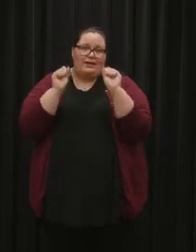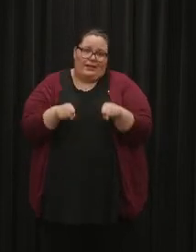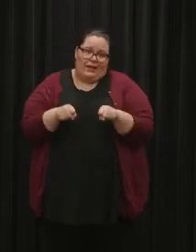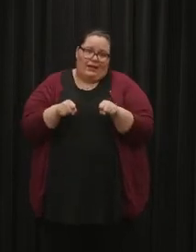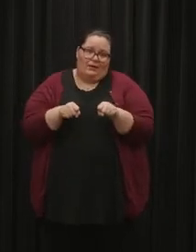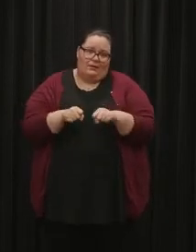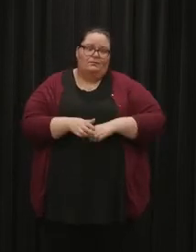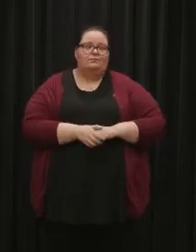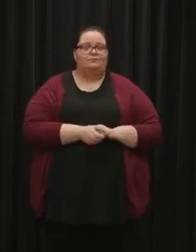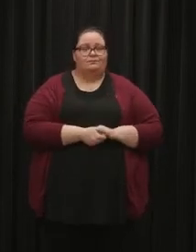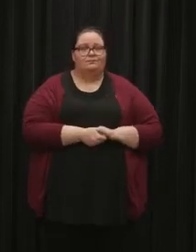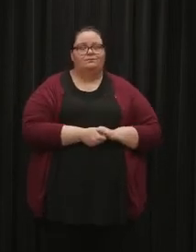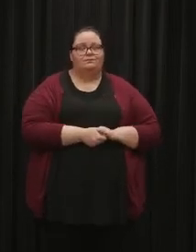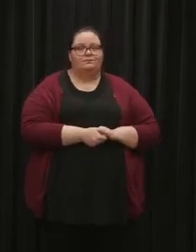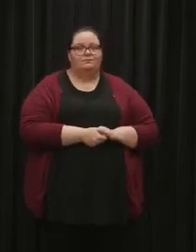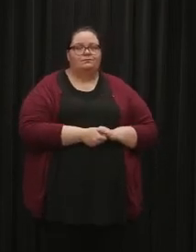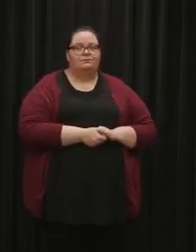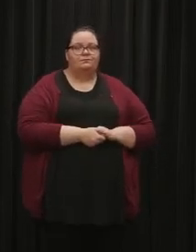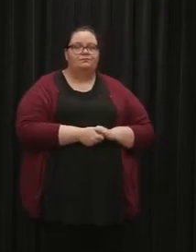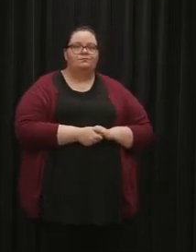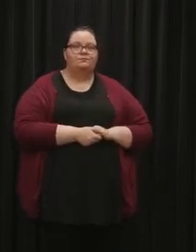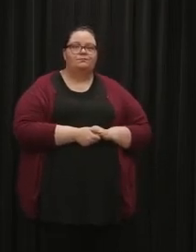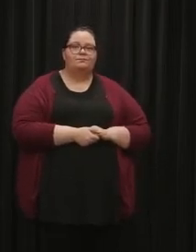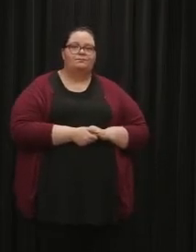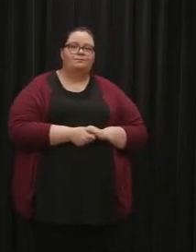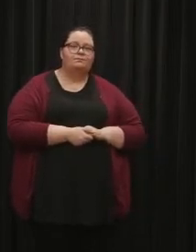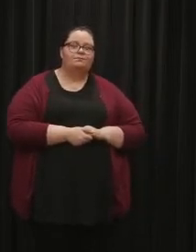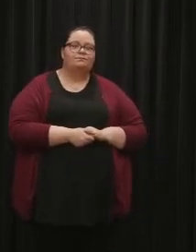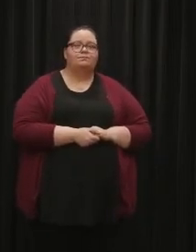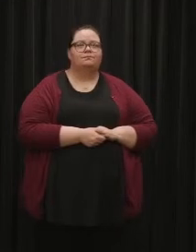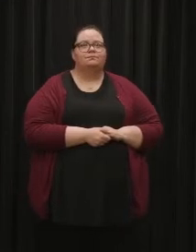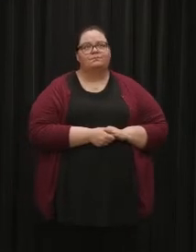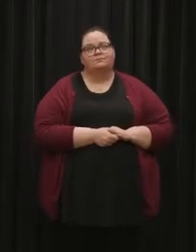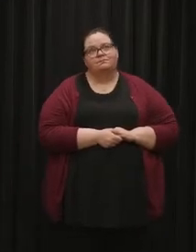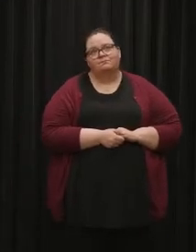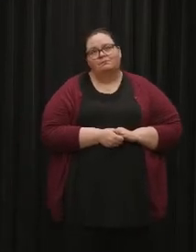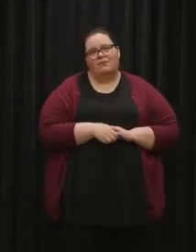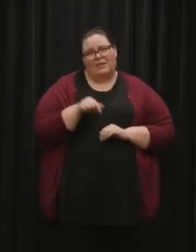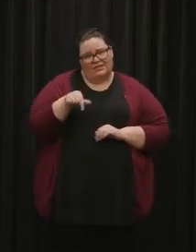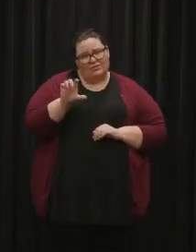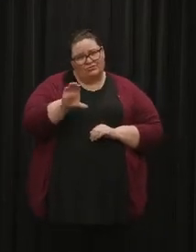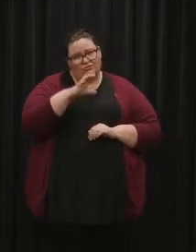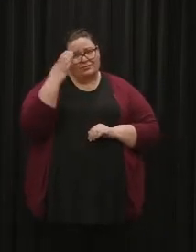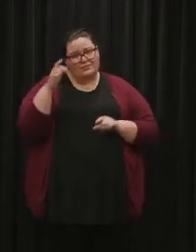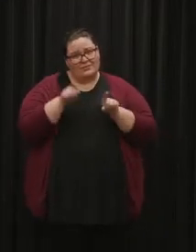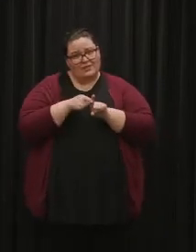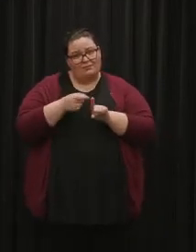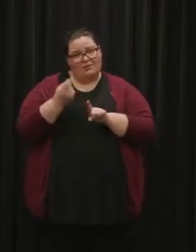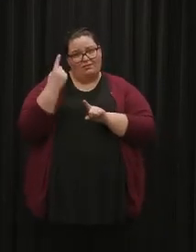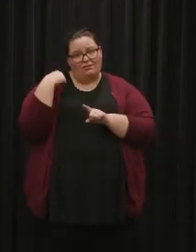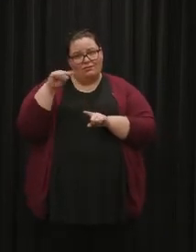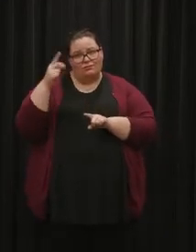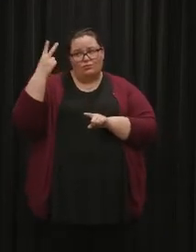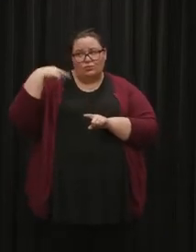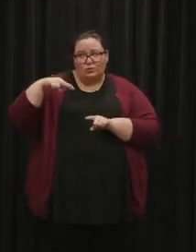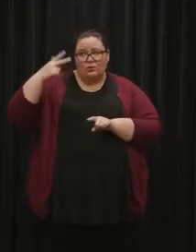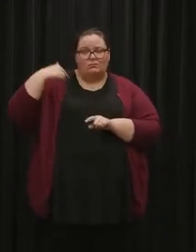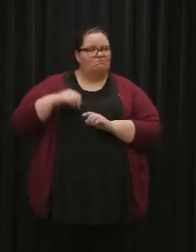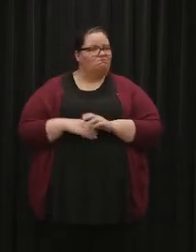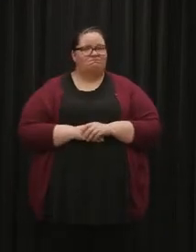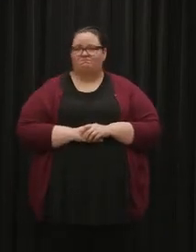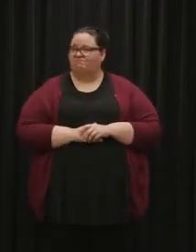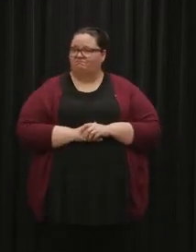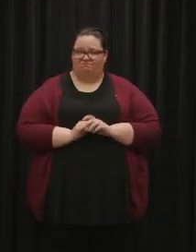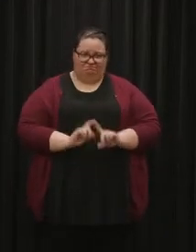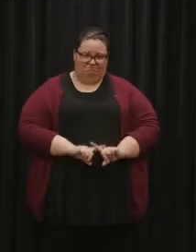We can even have small gatherings if our region is in the yellow phase. look the same as others. Mais Noël,